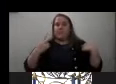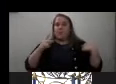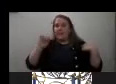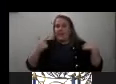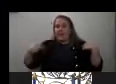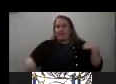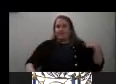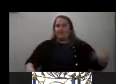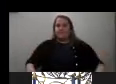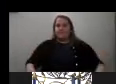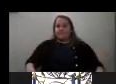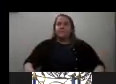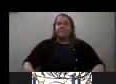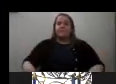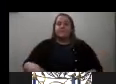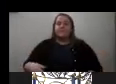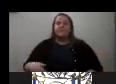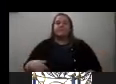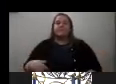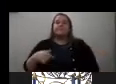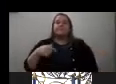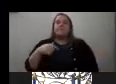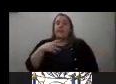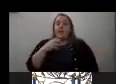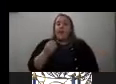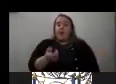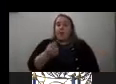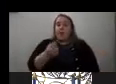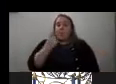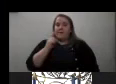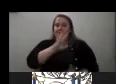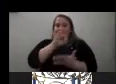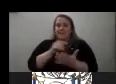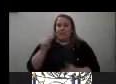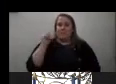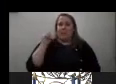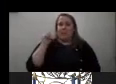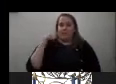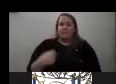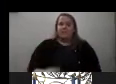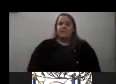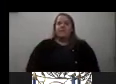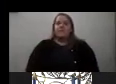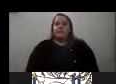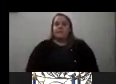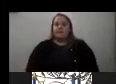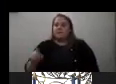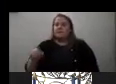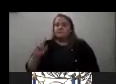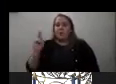on the underneath the third ruffle, and 1 center back. So she was